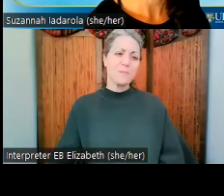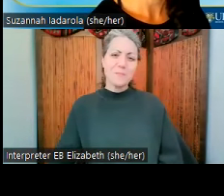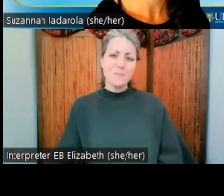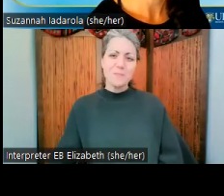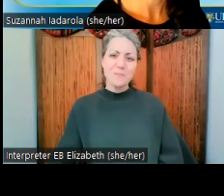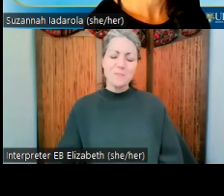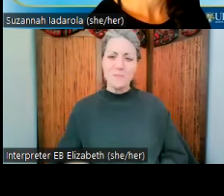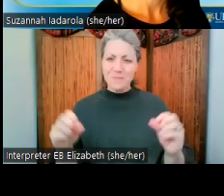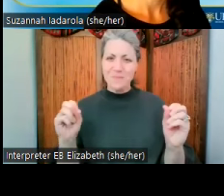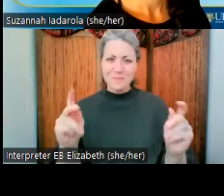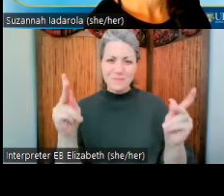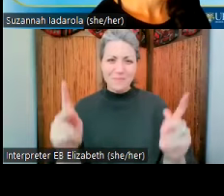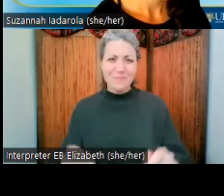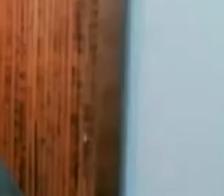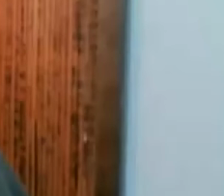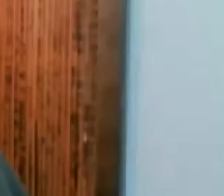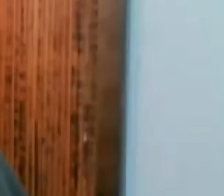All right.